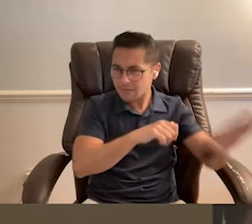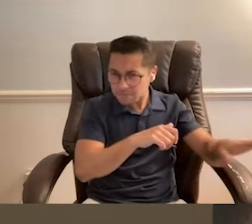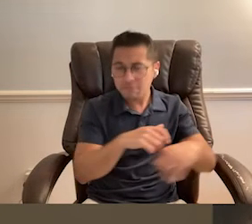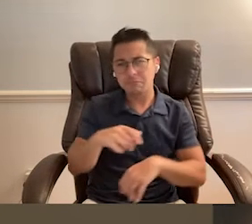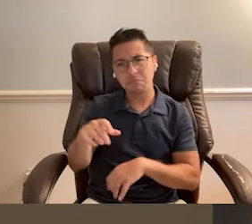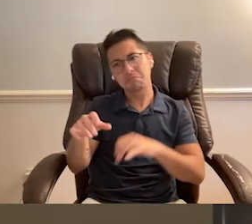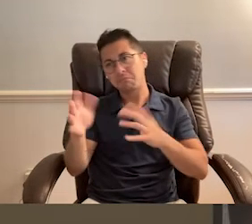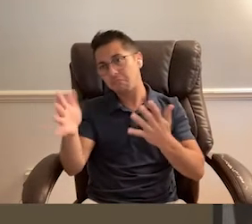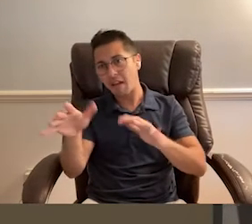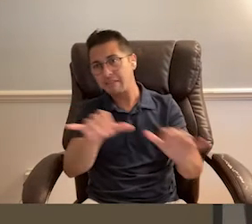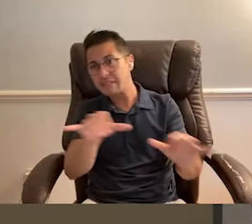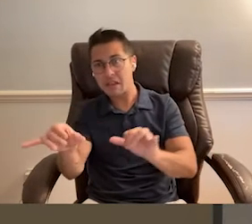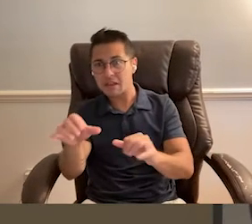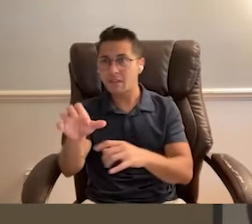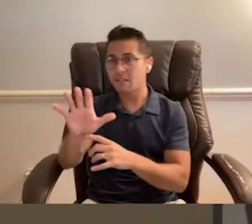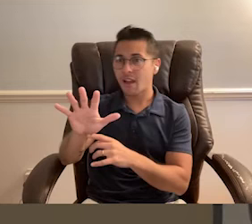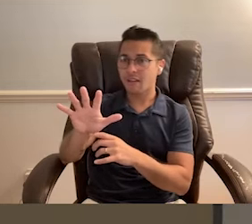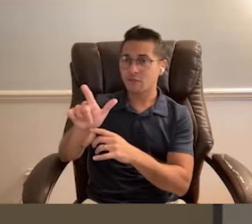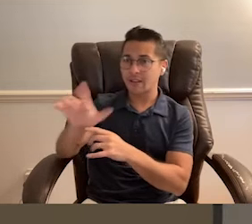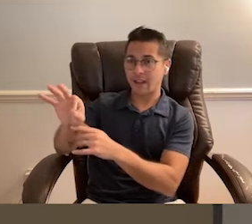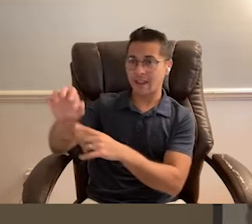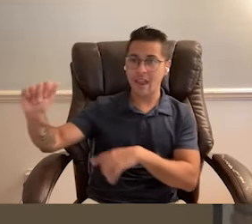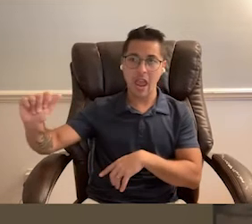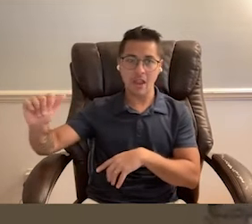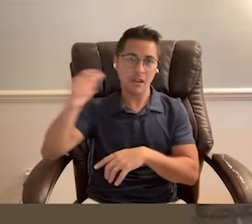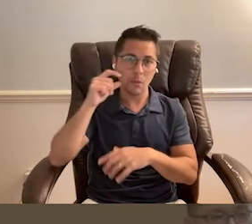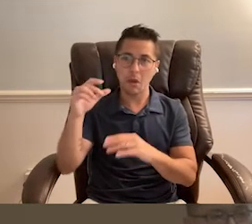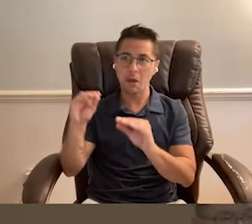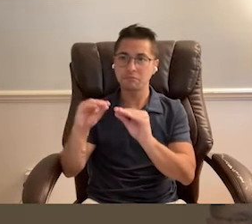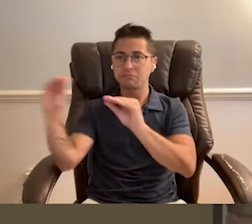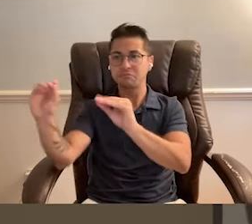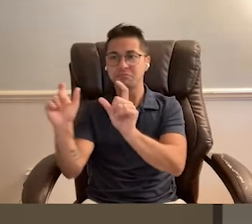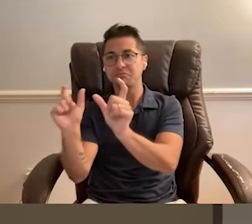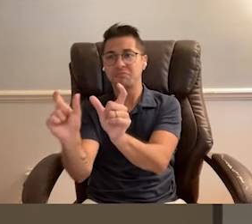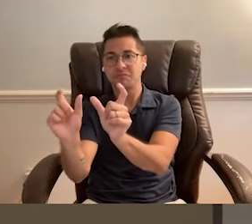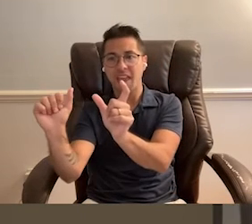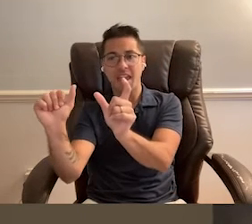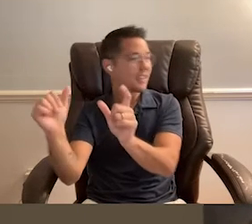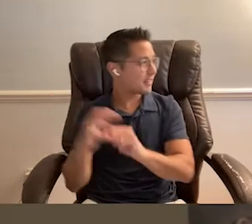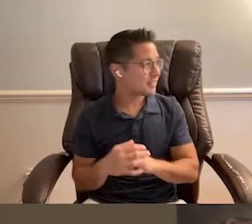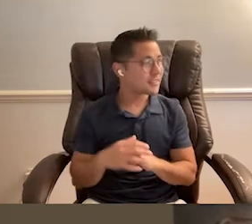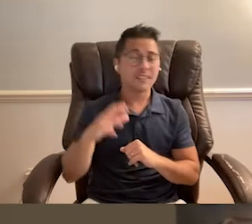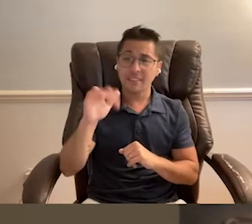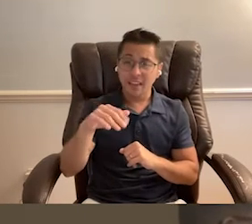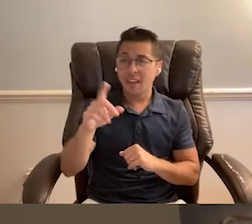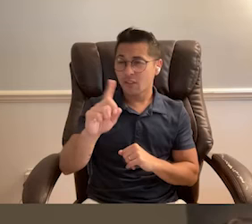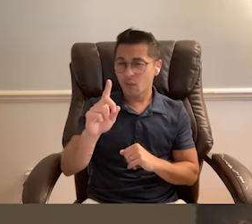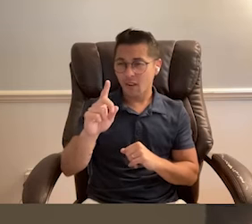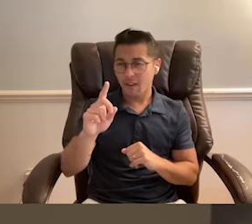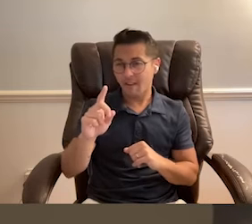so we'll just tack it and put an A on the end, even though that's where the similarities are different. You